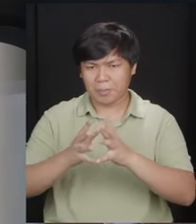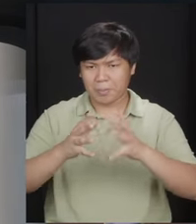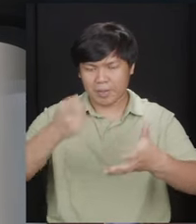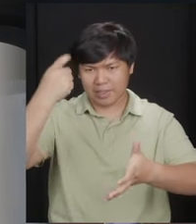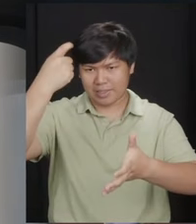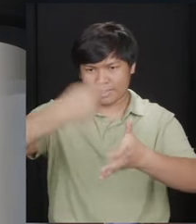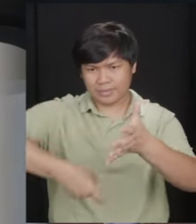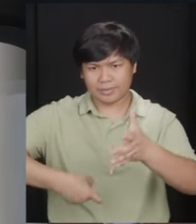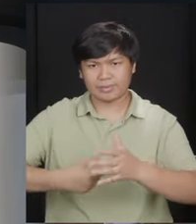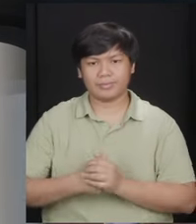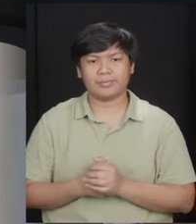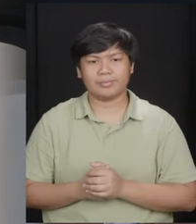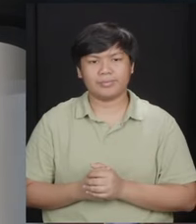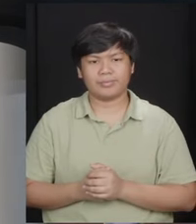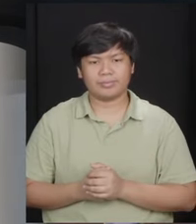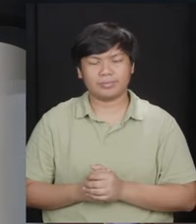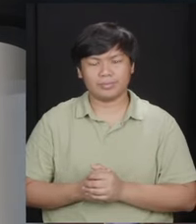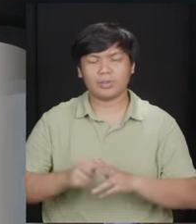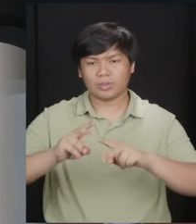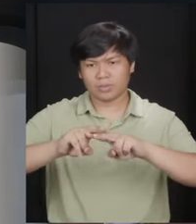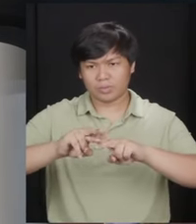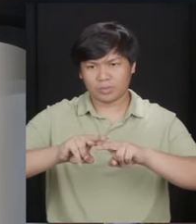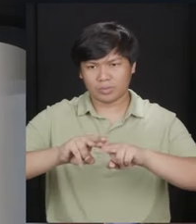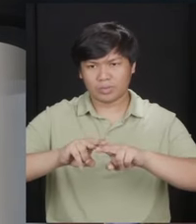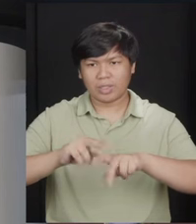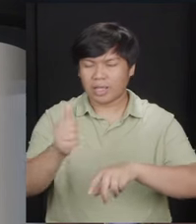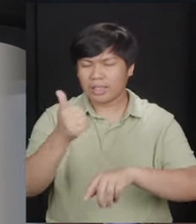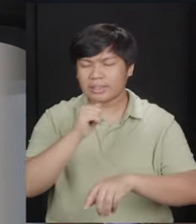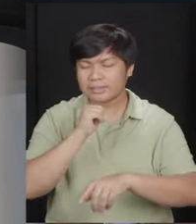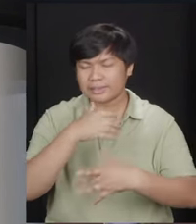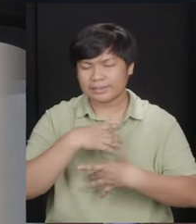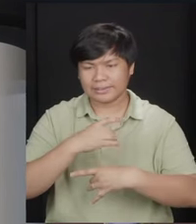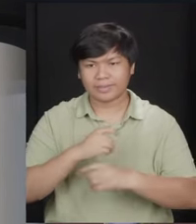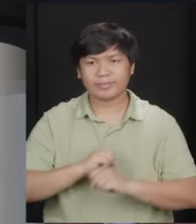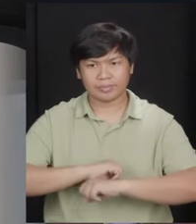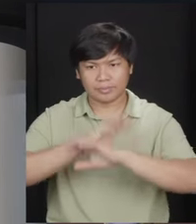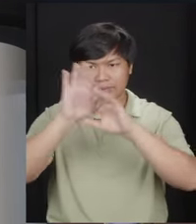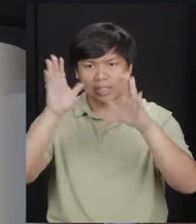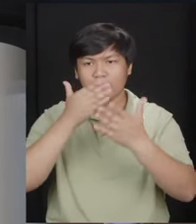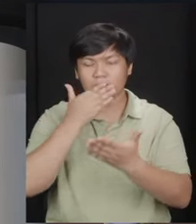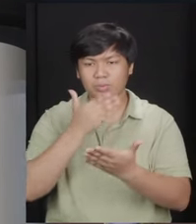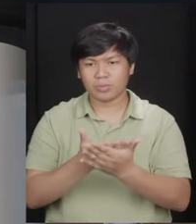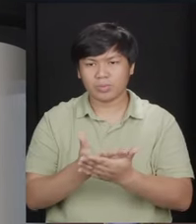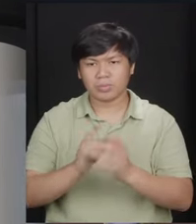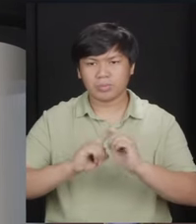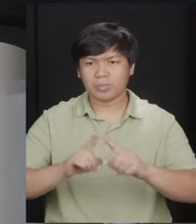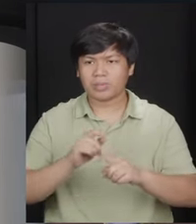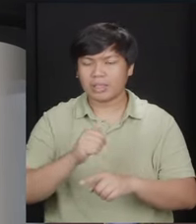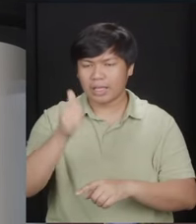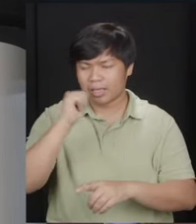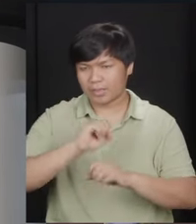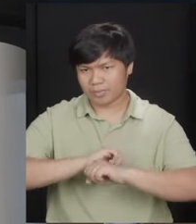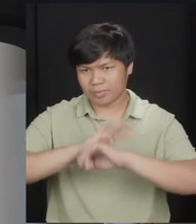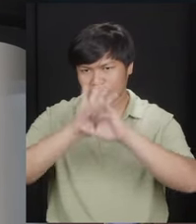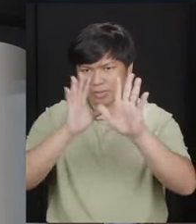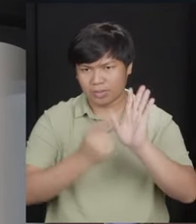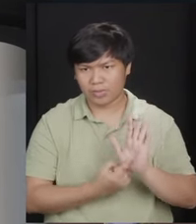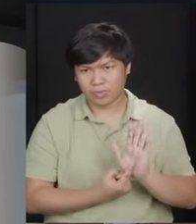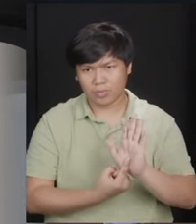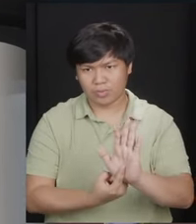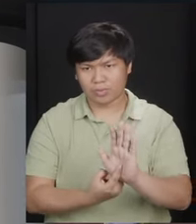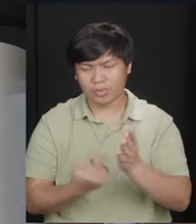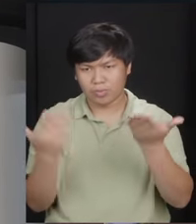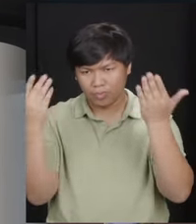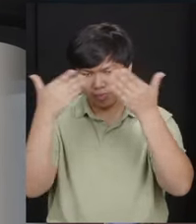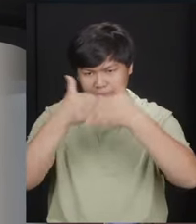Salt. It's antiseptic and some don't like it. Light is good, but there are some who do not like light to expose